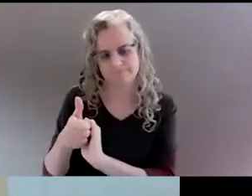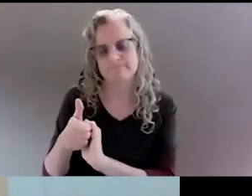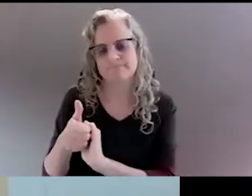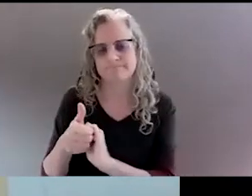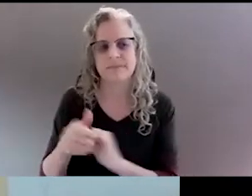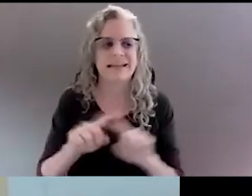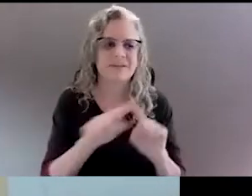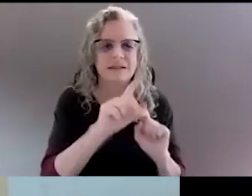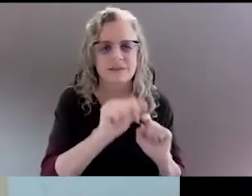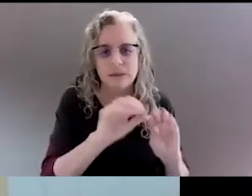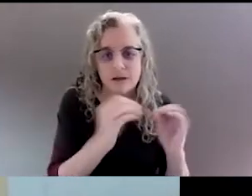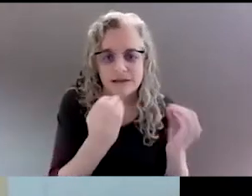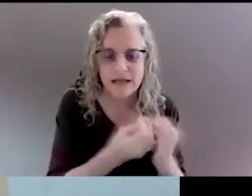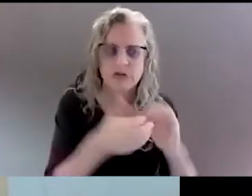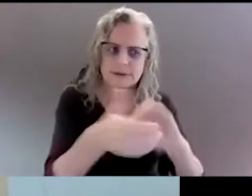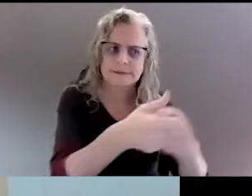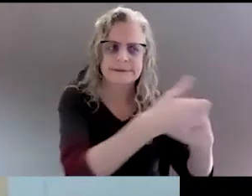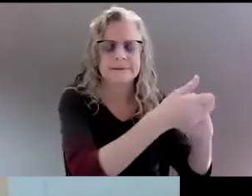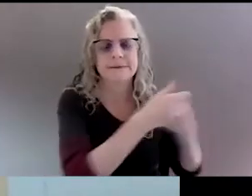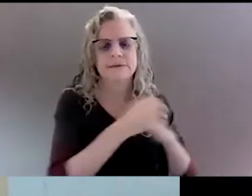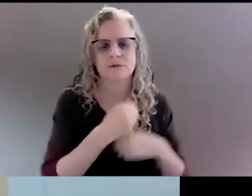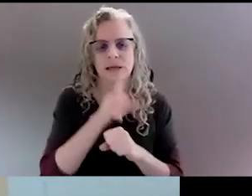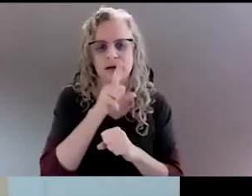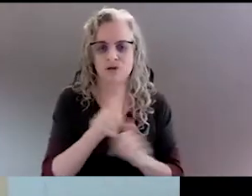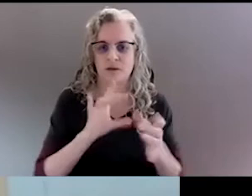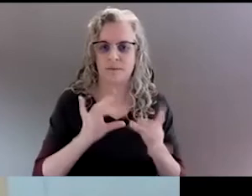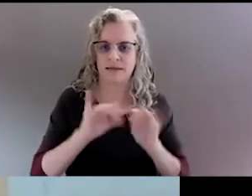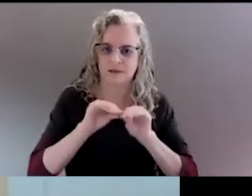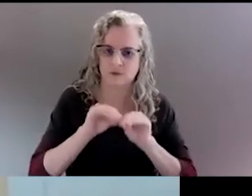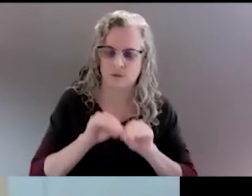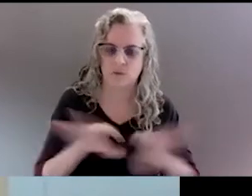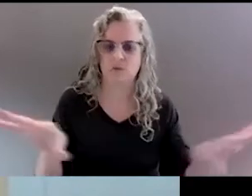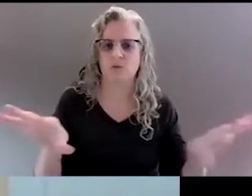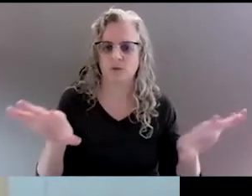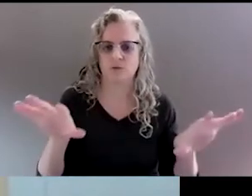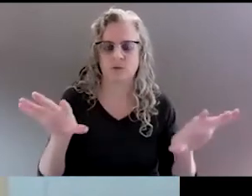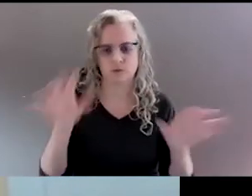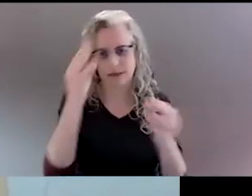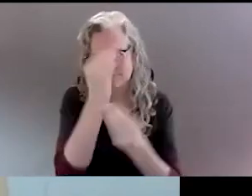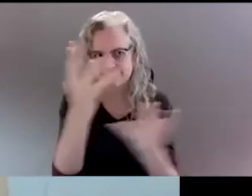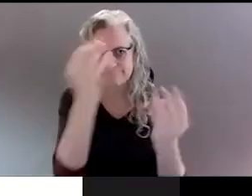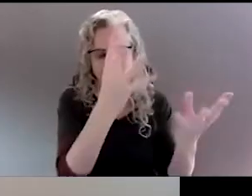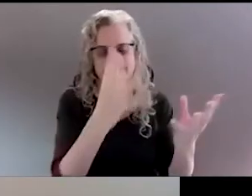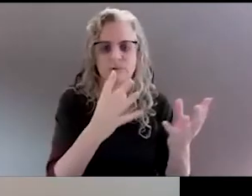to make sure that it resonates and gets the messages to the people who need those messages.